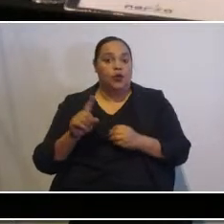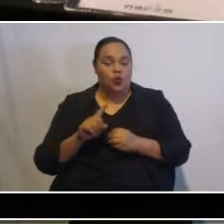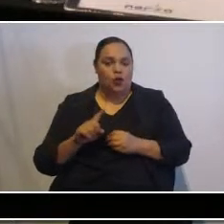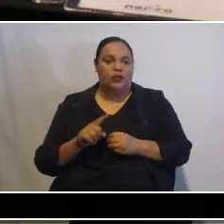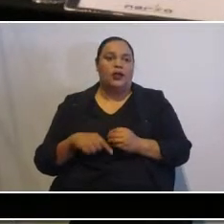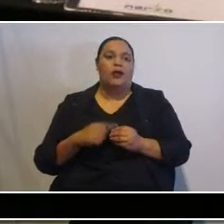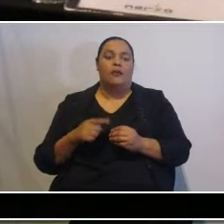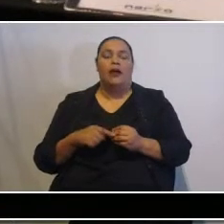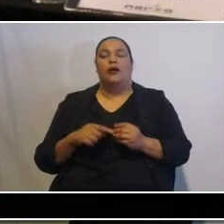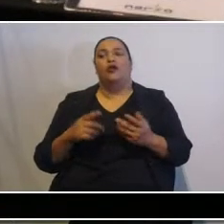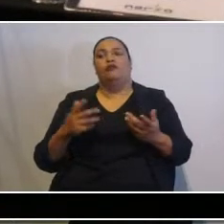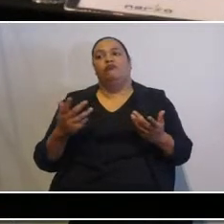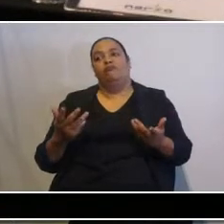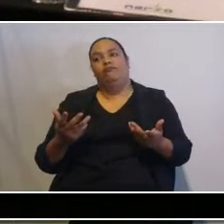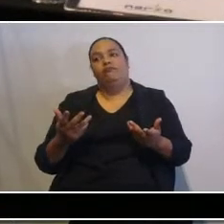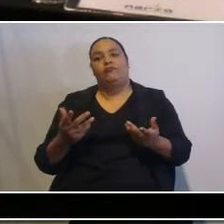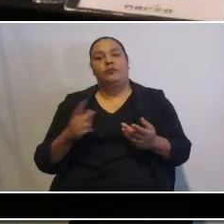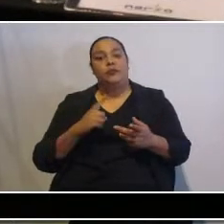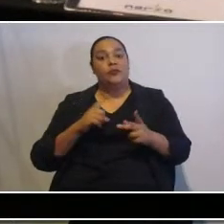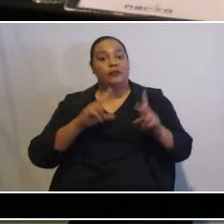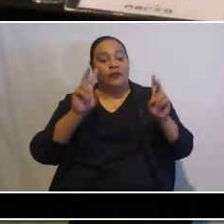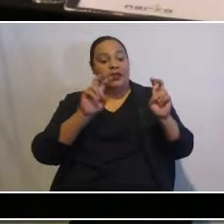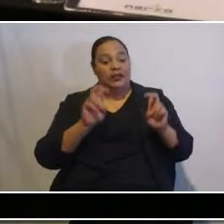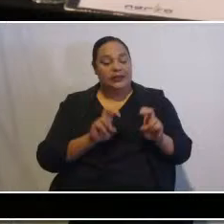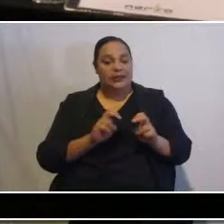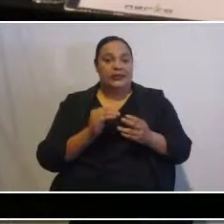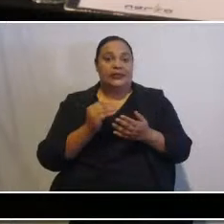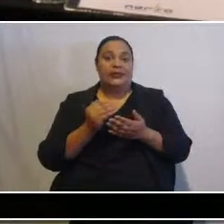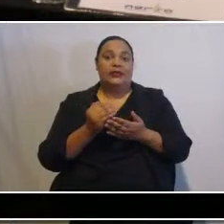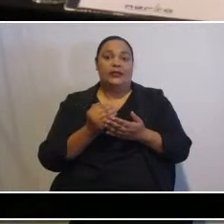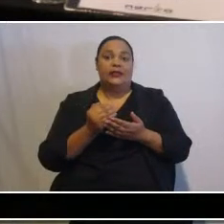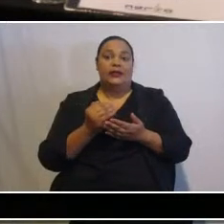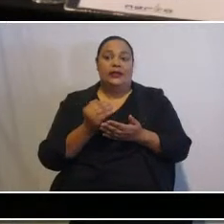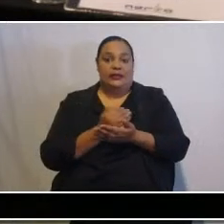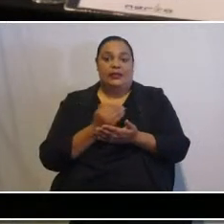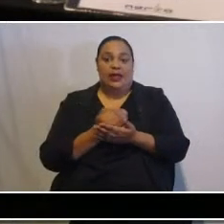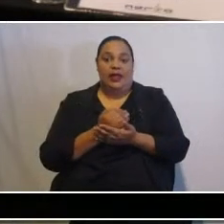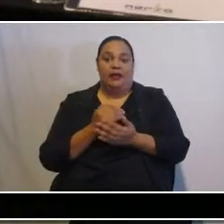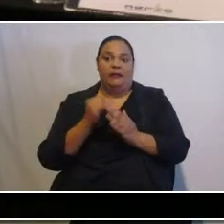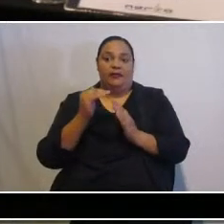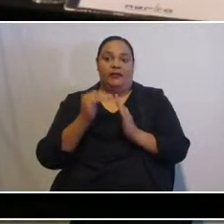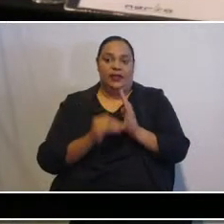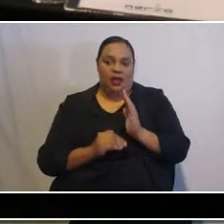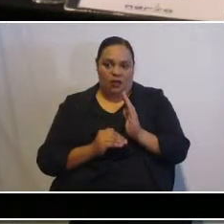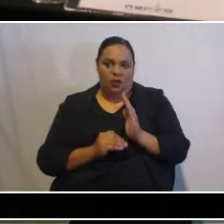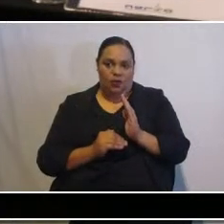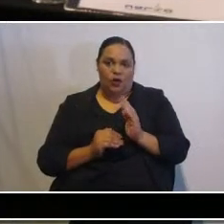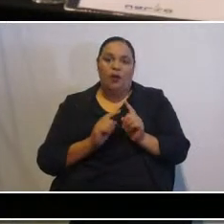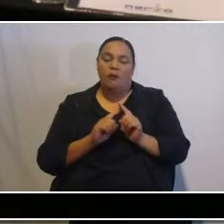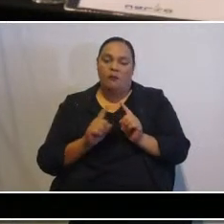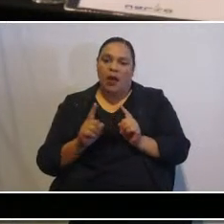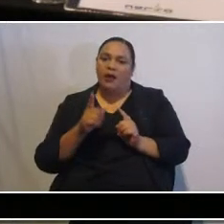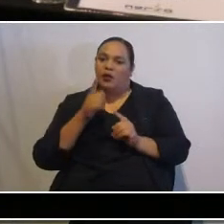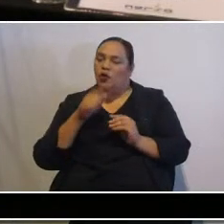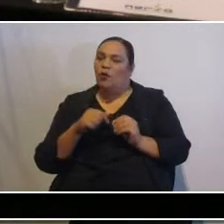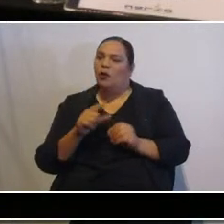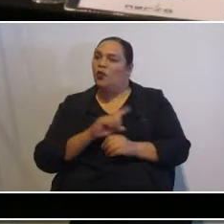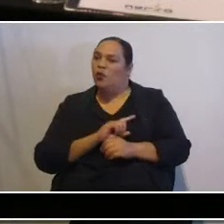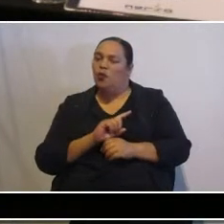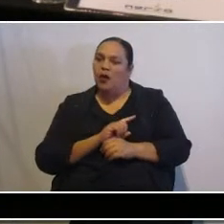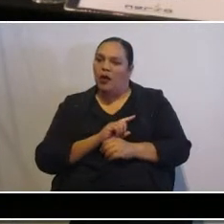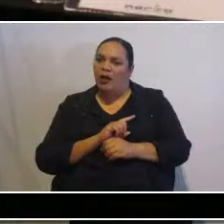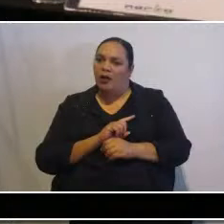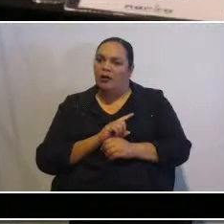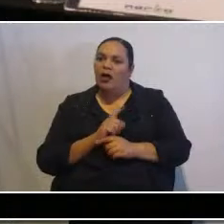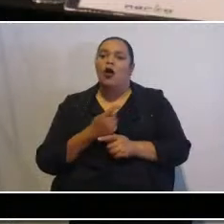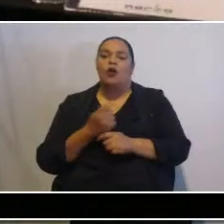the fact that electricity sales are coming down. So they are talking about why are they